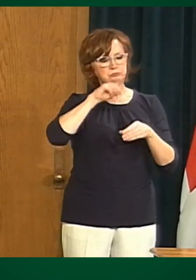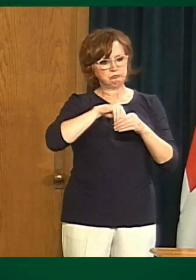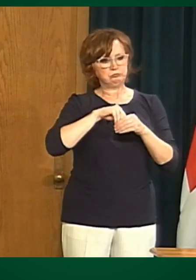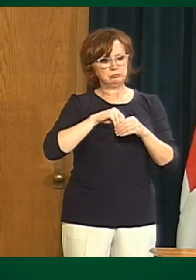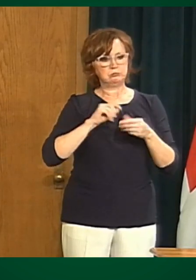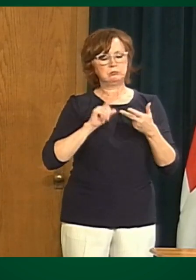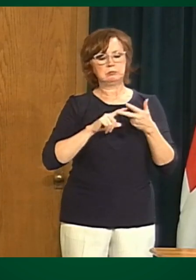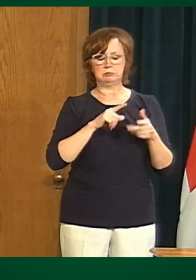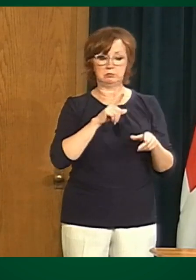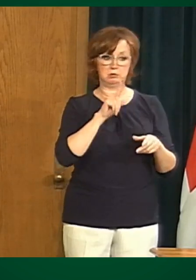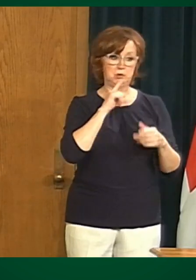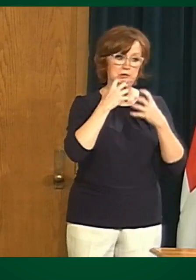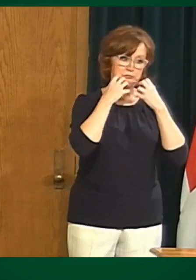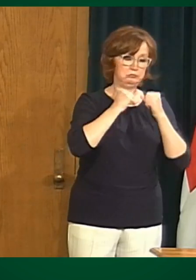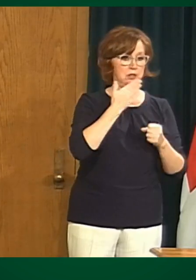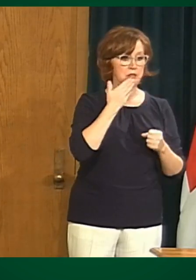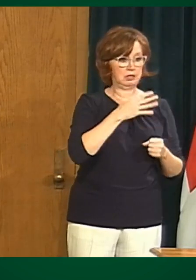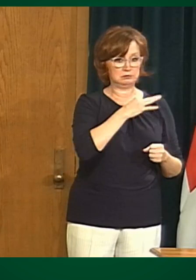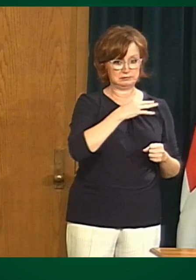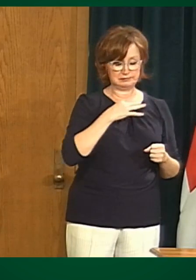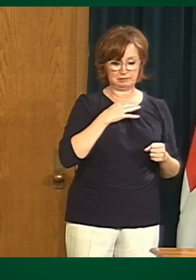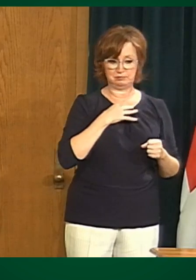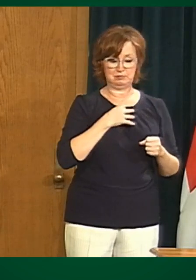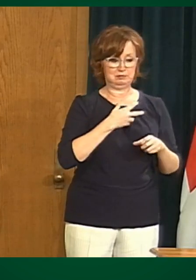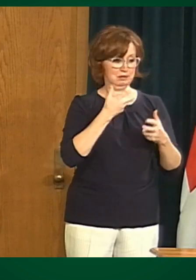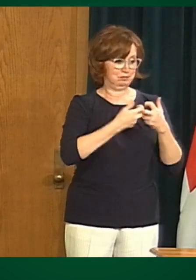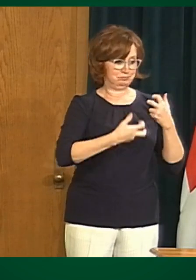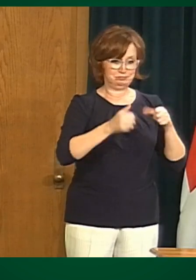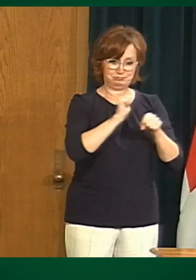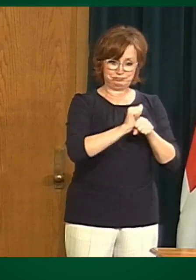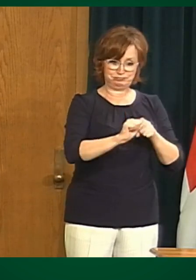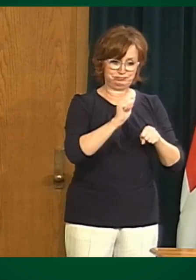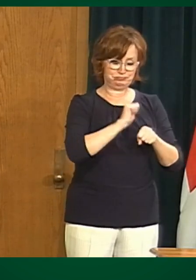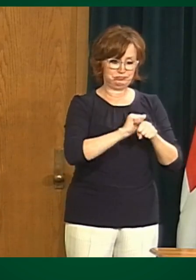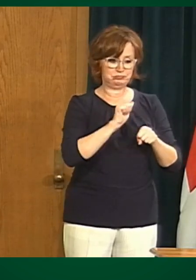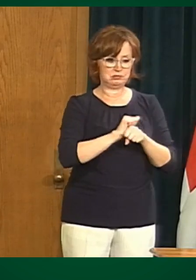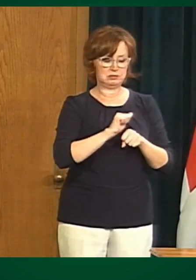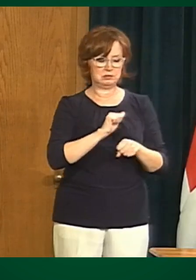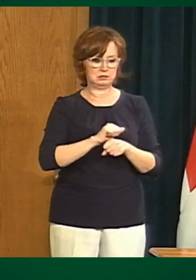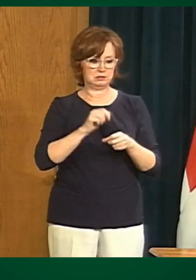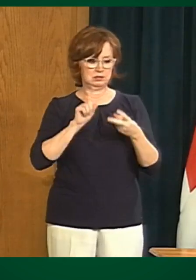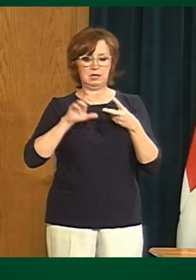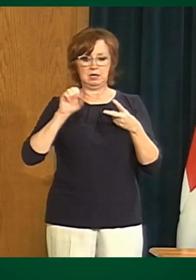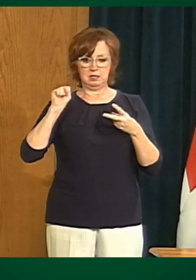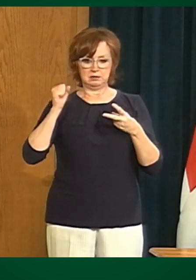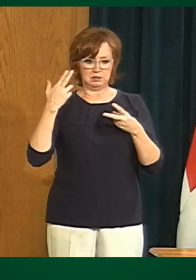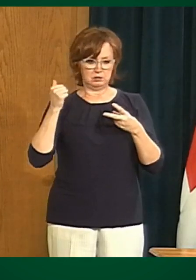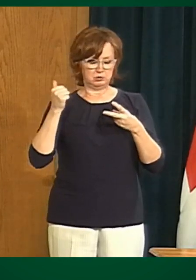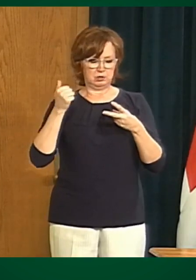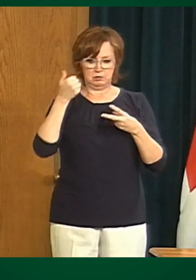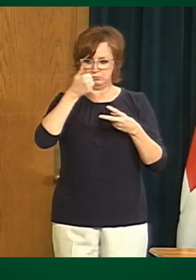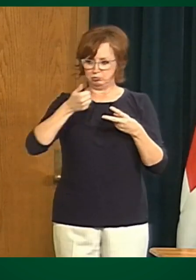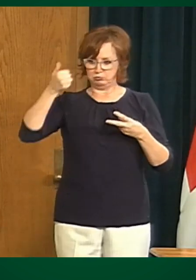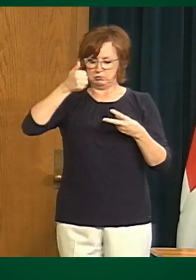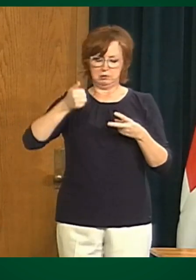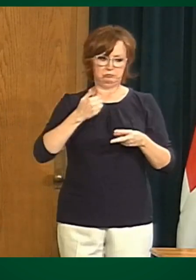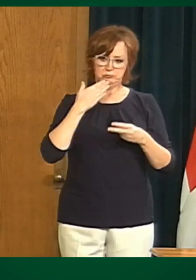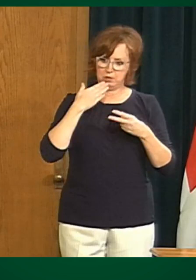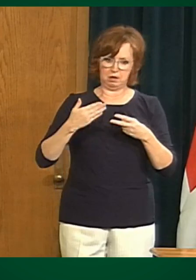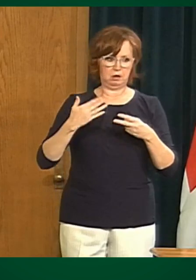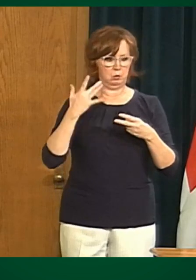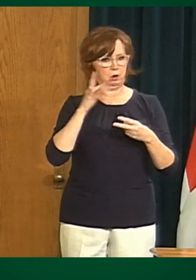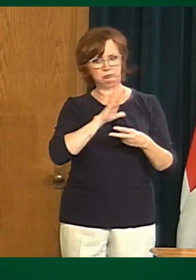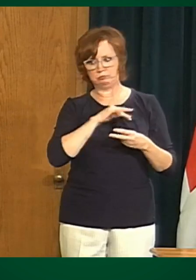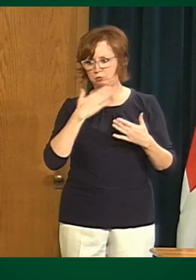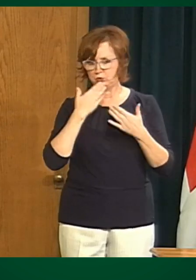testing, and I want to thank my colleagues in Saskatchewan Health Authority for how we are working